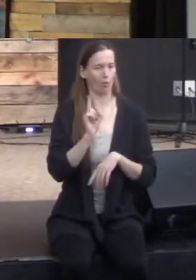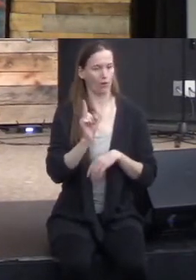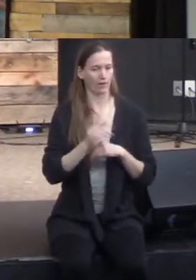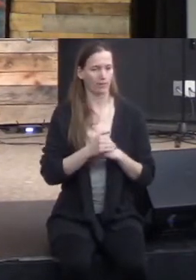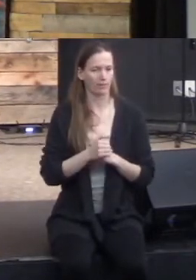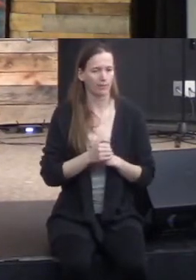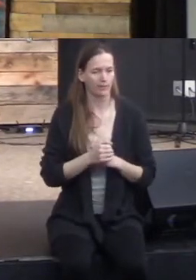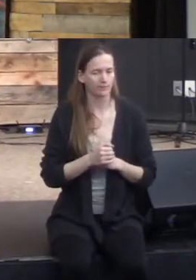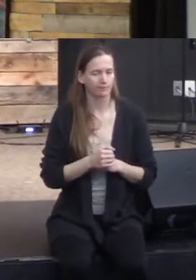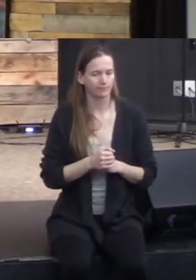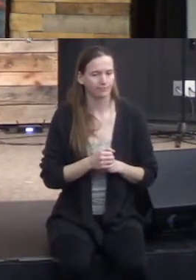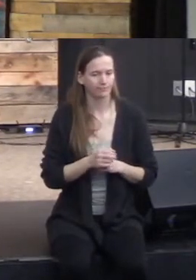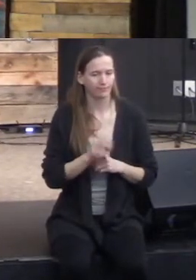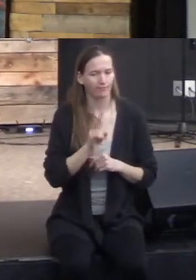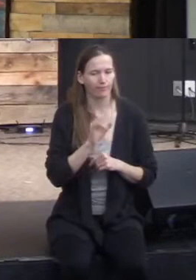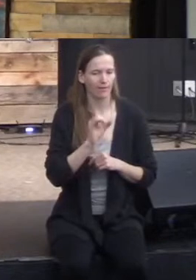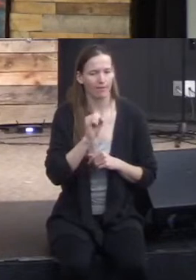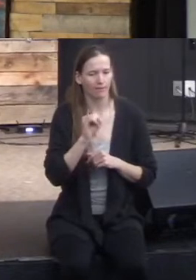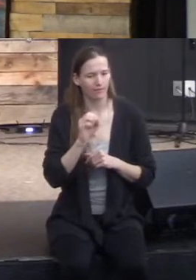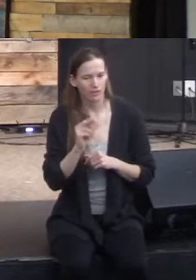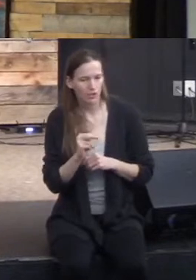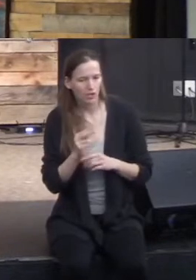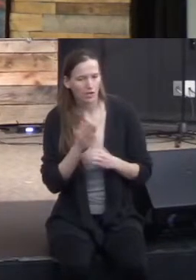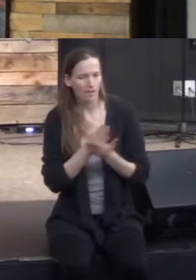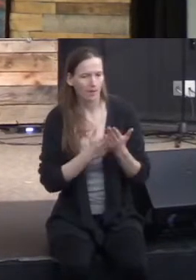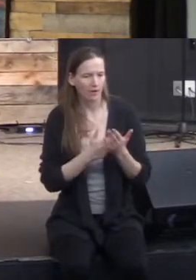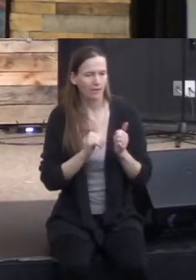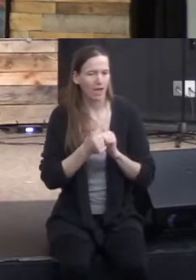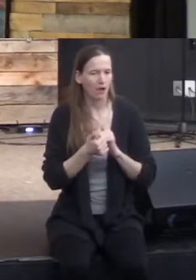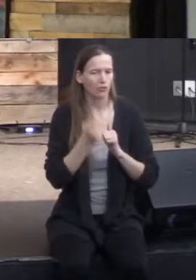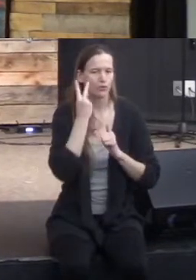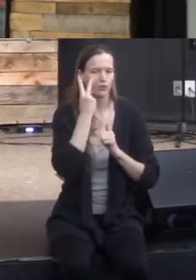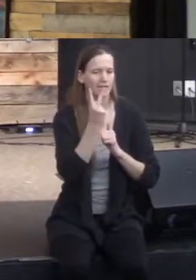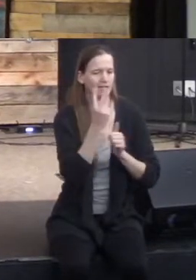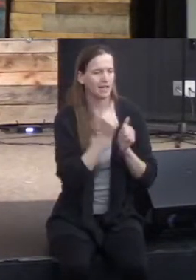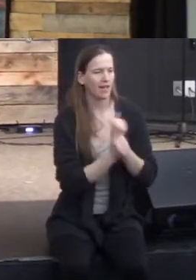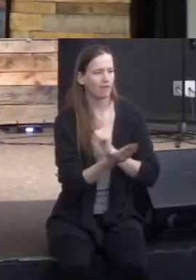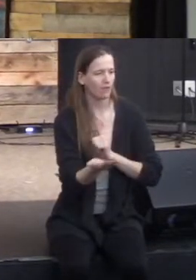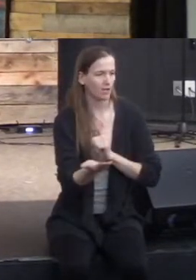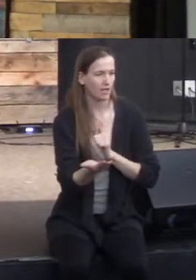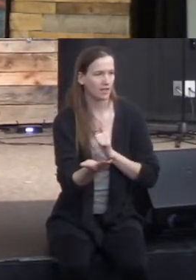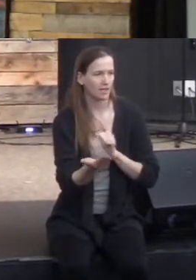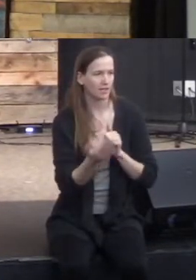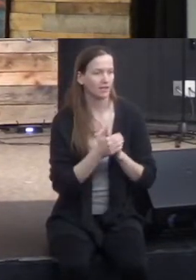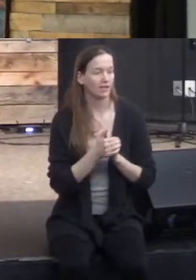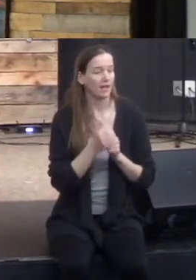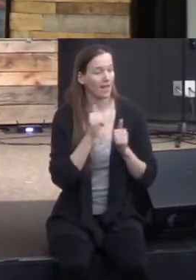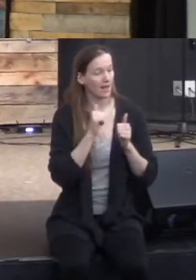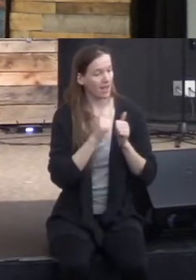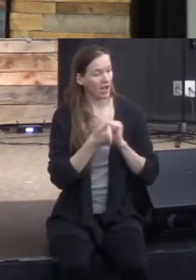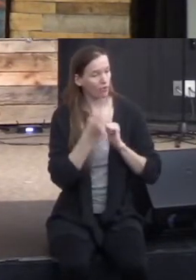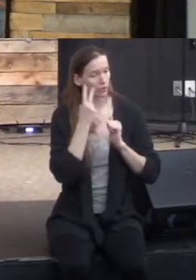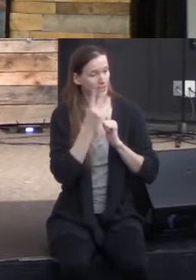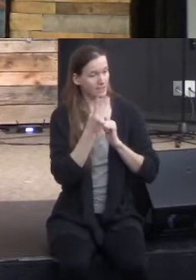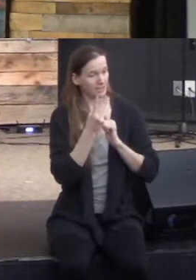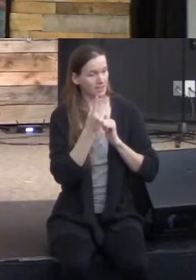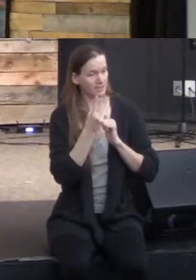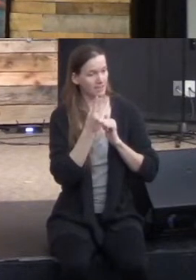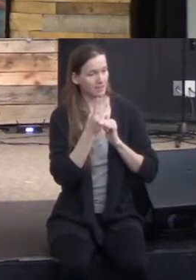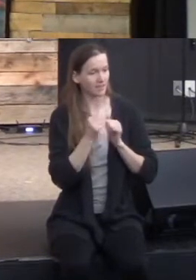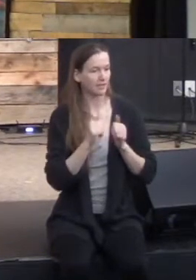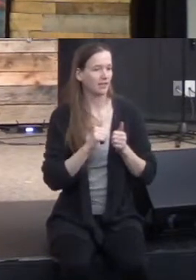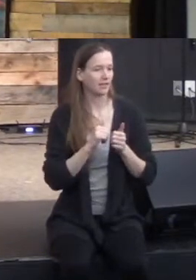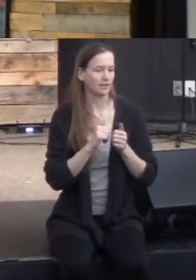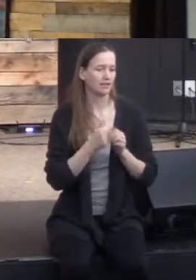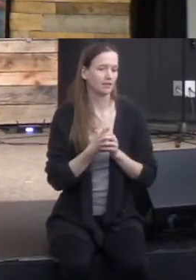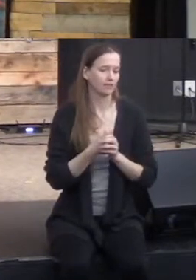see everything. And how you see everything will tell you how you will respond to everything.